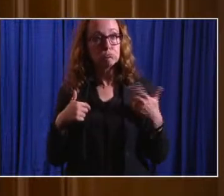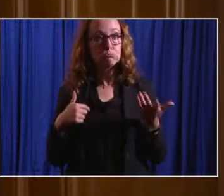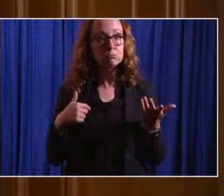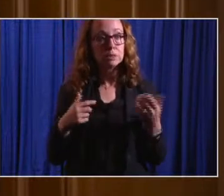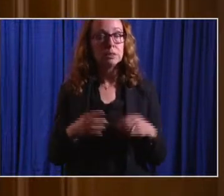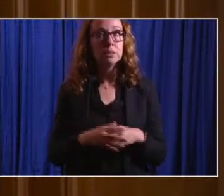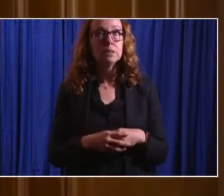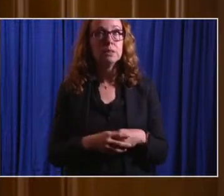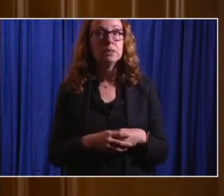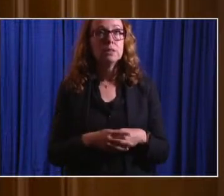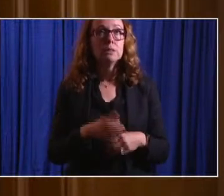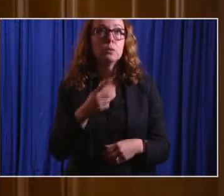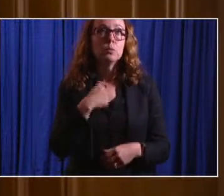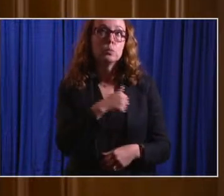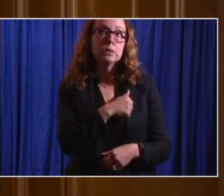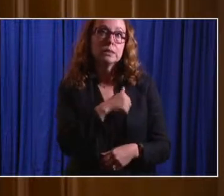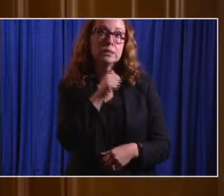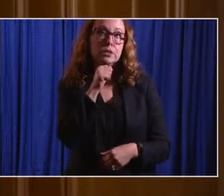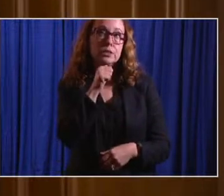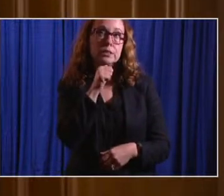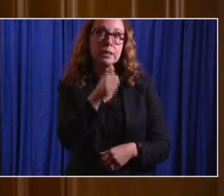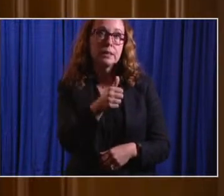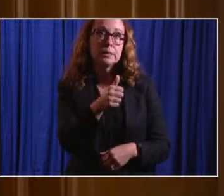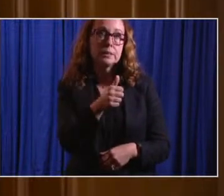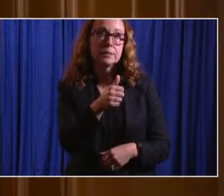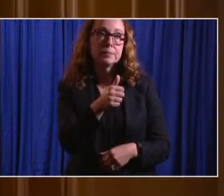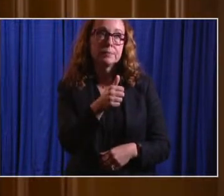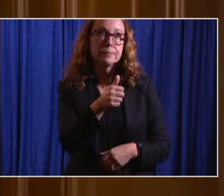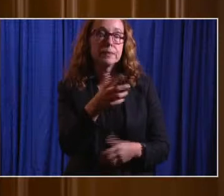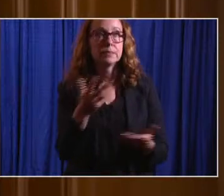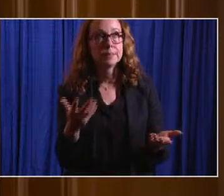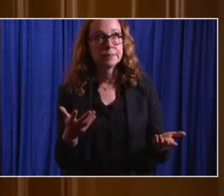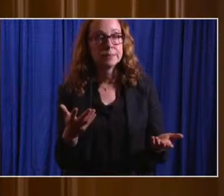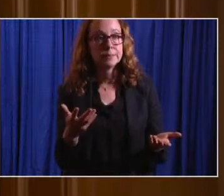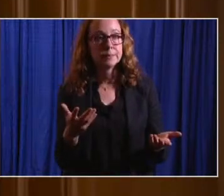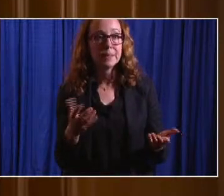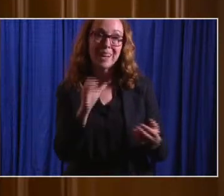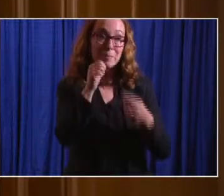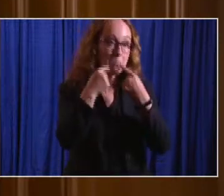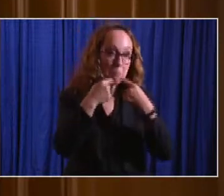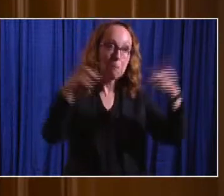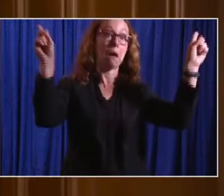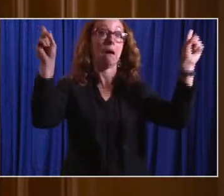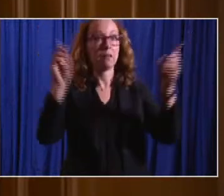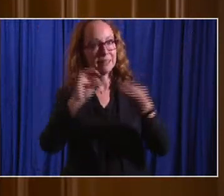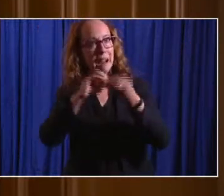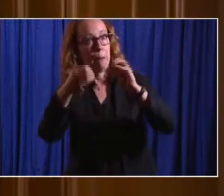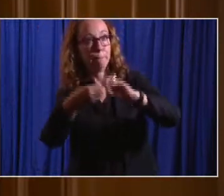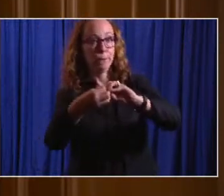We have not, we're not setting any number that we think is